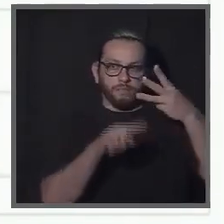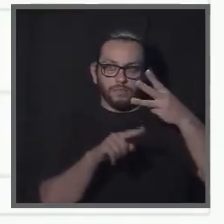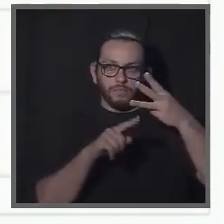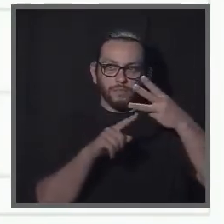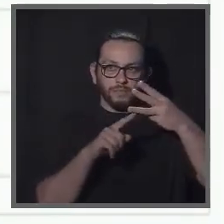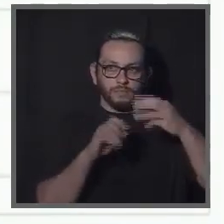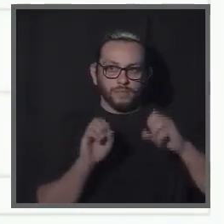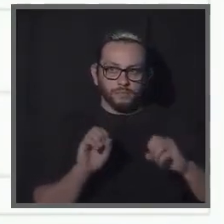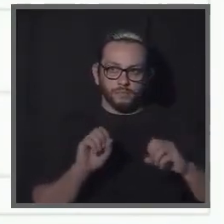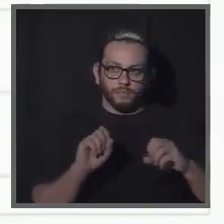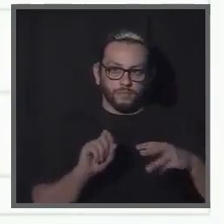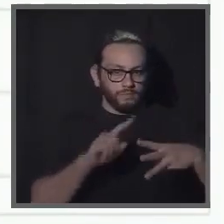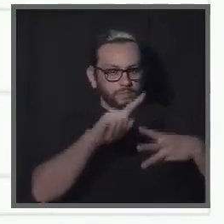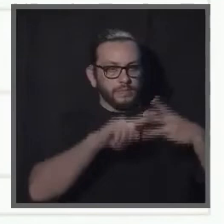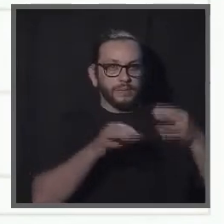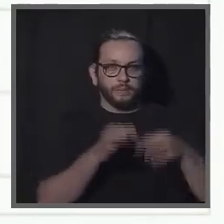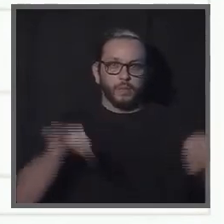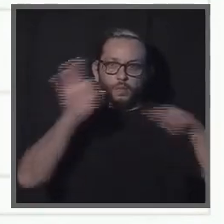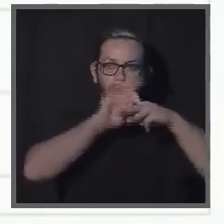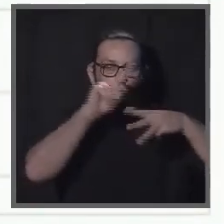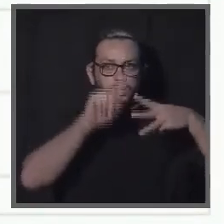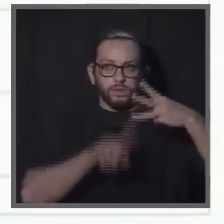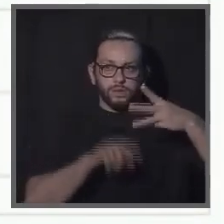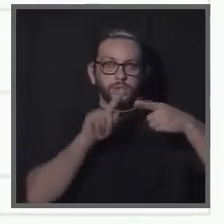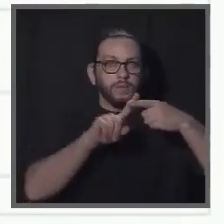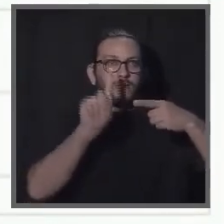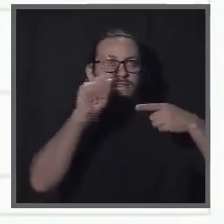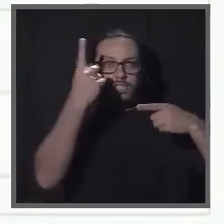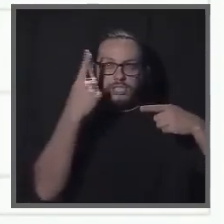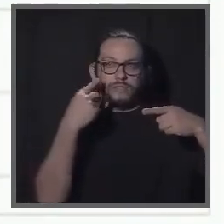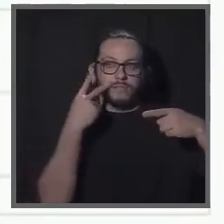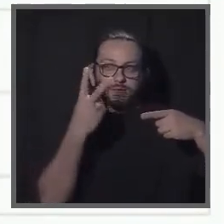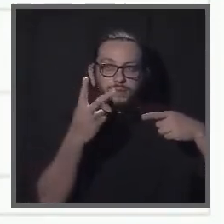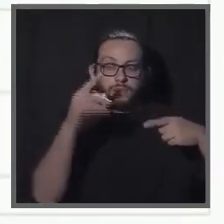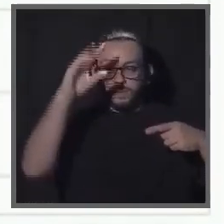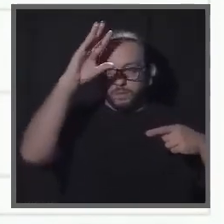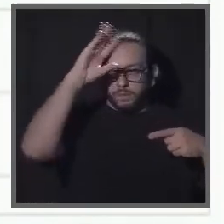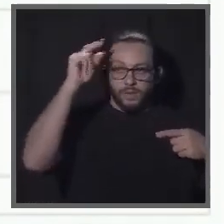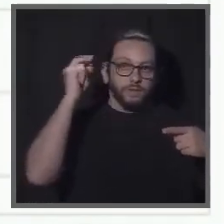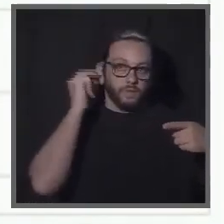lines. You can see very clearly that these citizens,